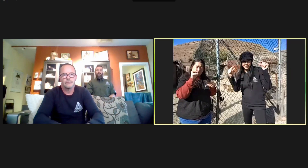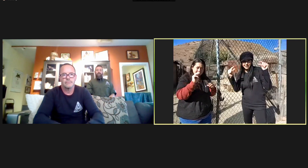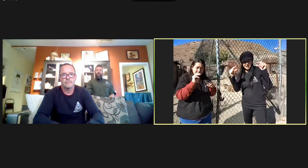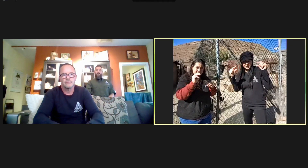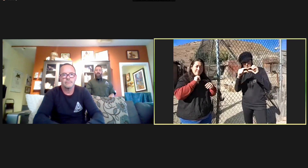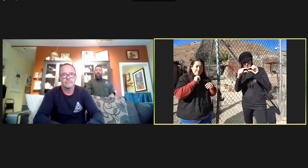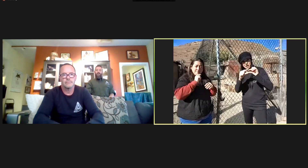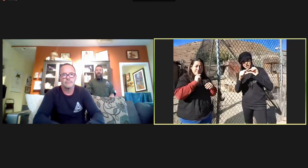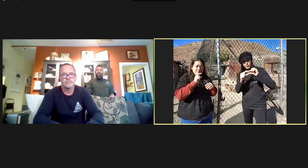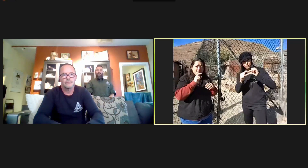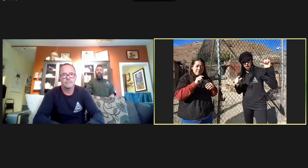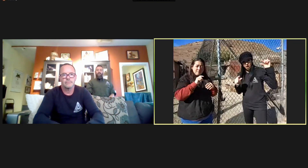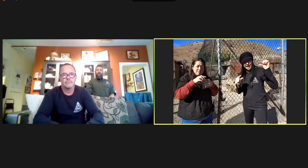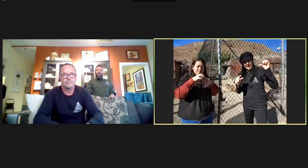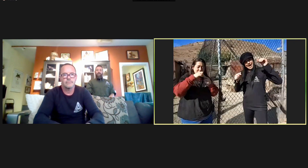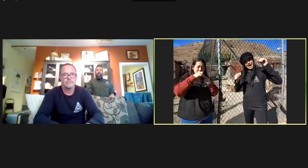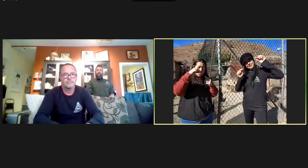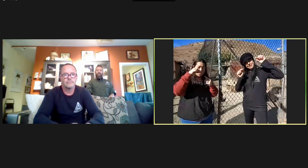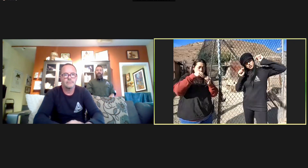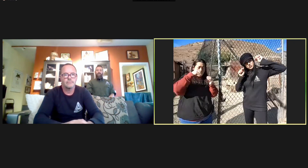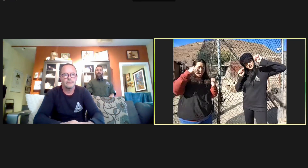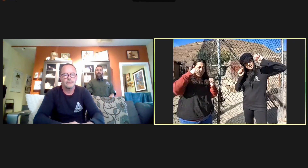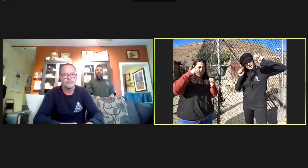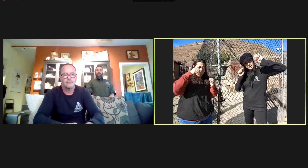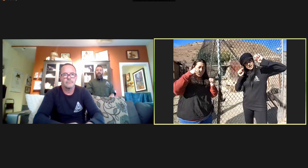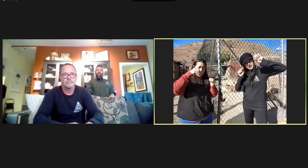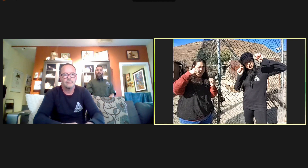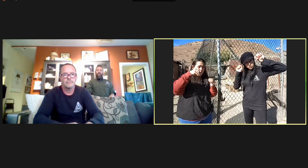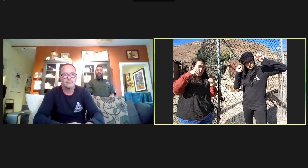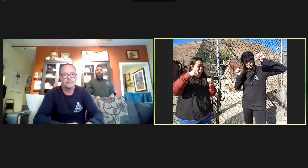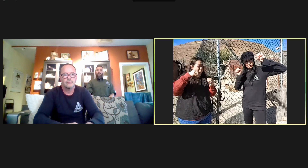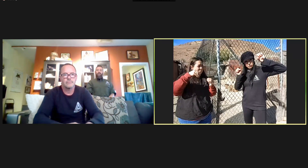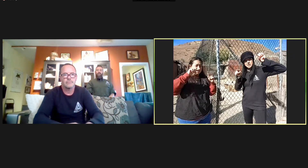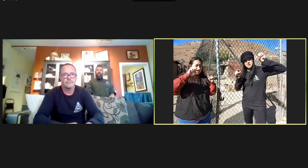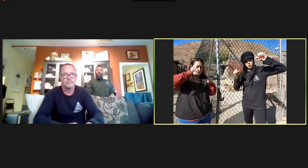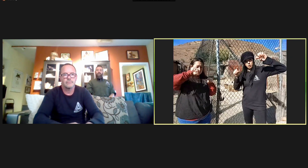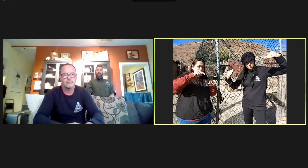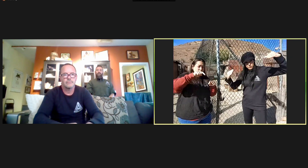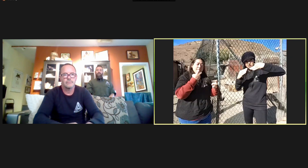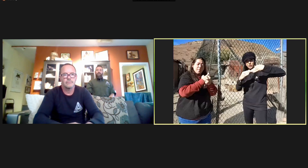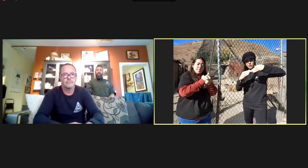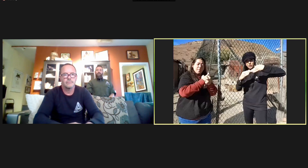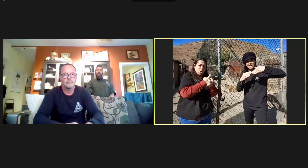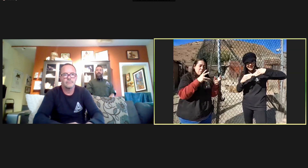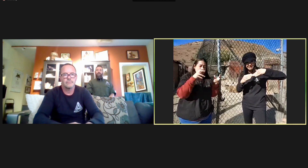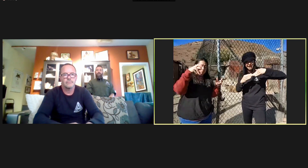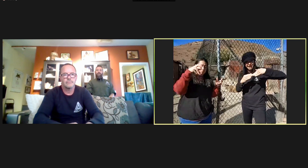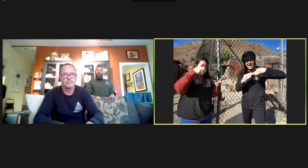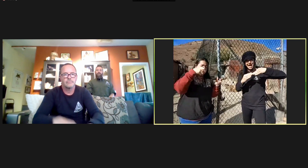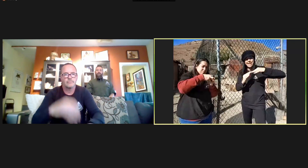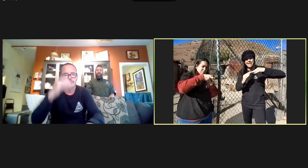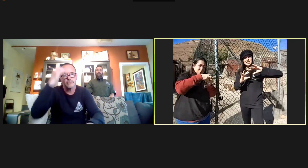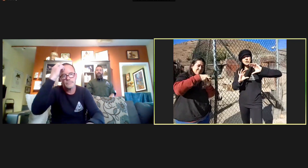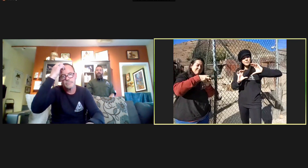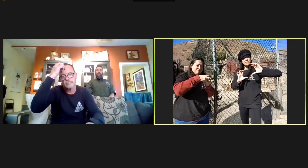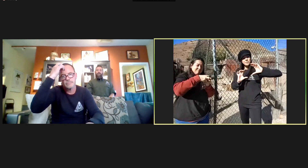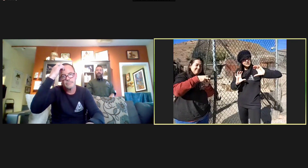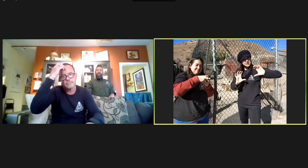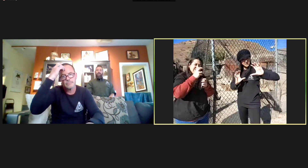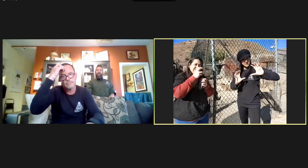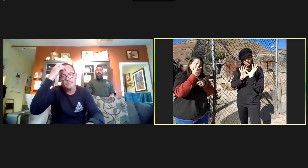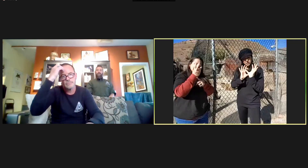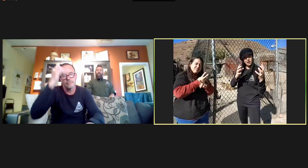titanium plate in there. It's like this metal bar, and they screw it into the bone, and they put the bone together again.